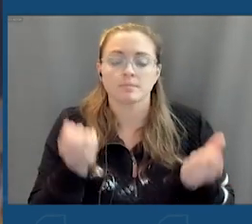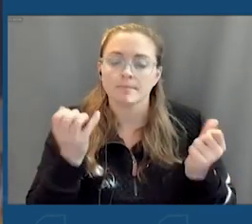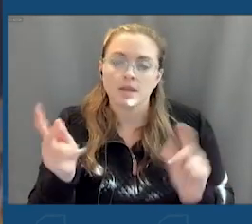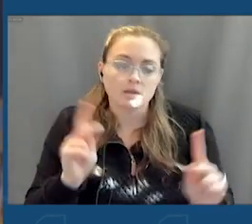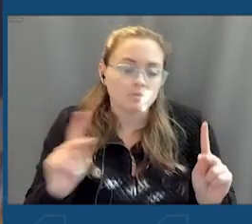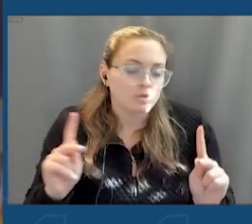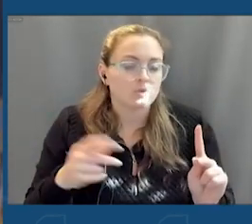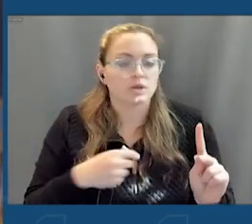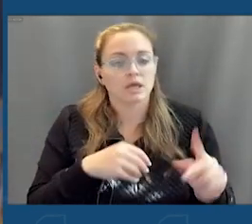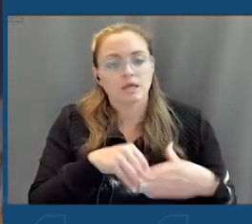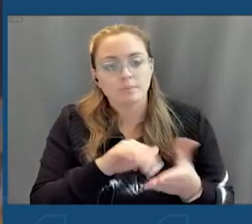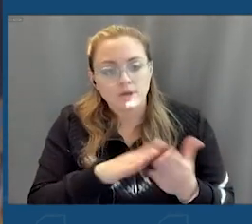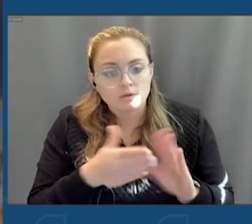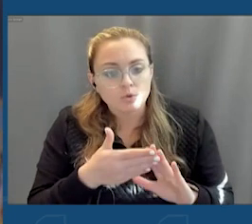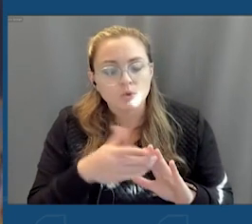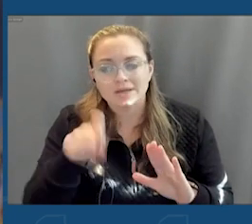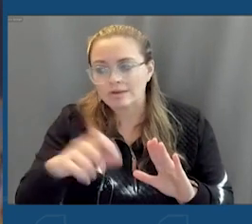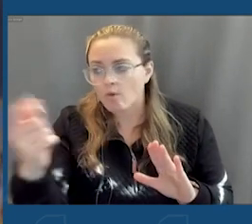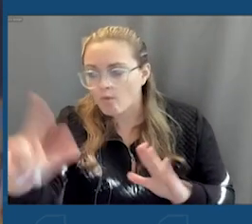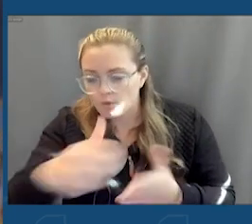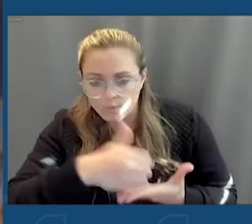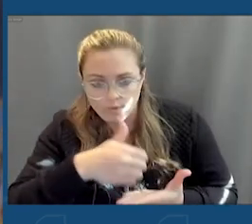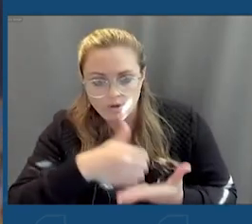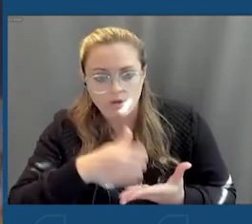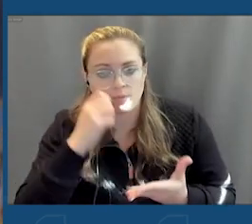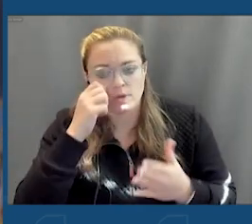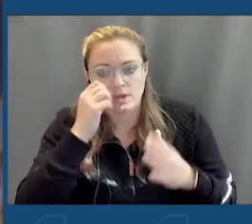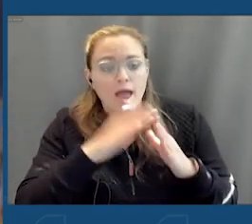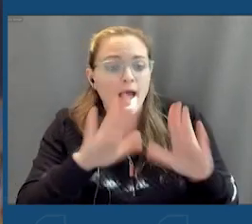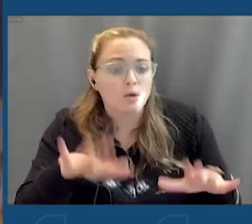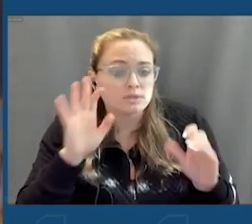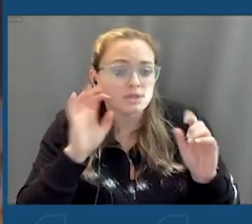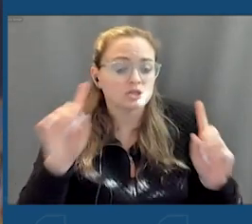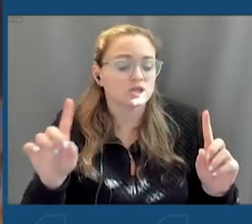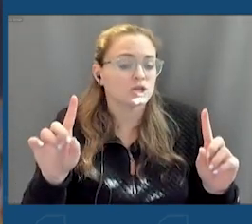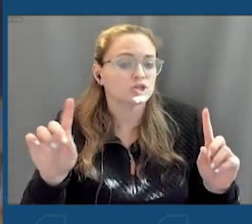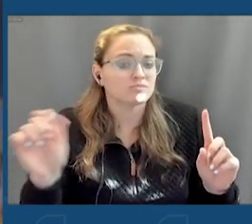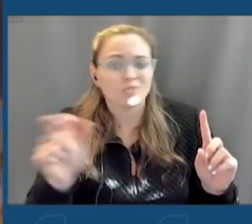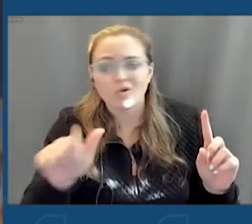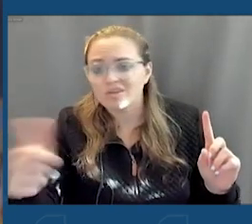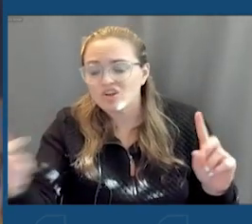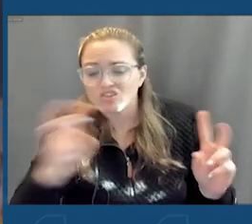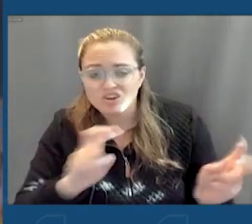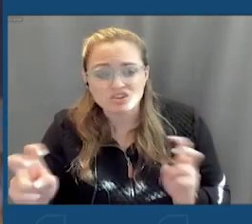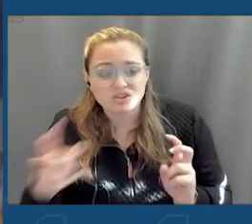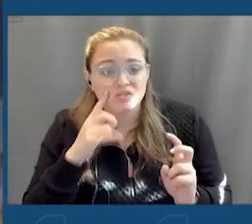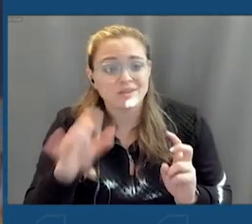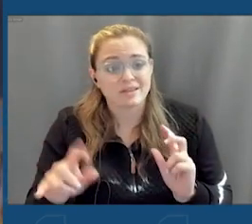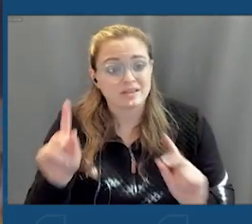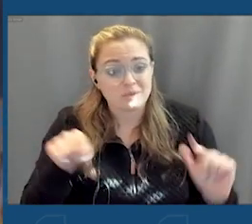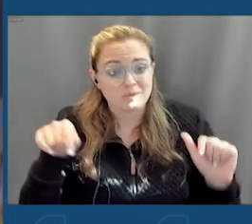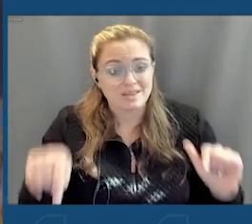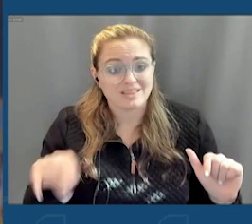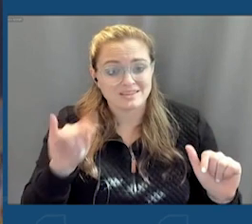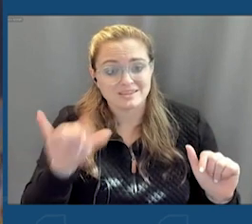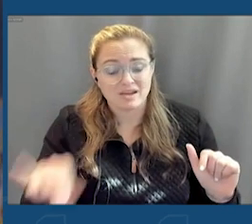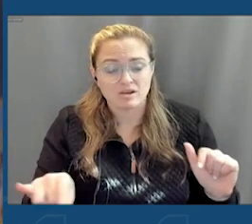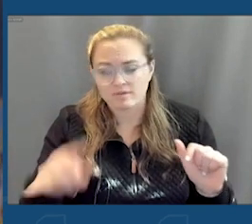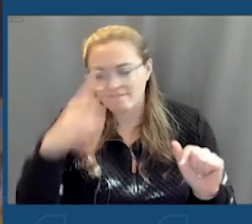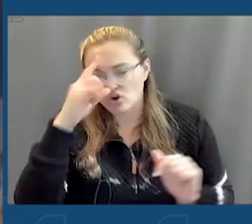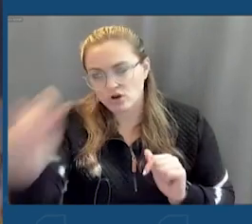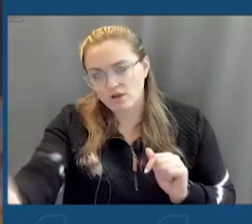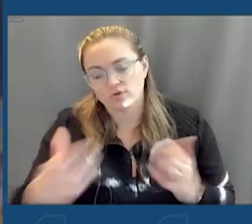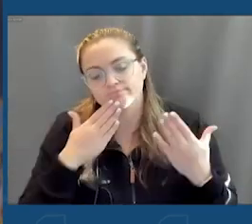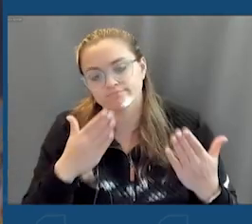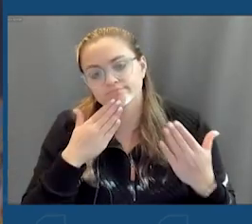the help that your budget has presented with housing, with education, and other issues. And so for that, the people of this county will be forever grateful